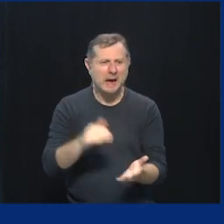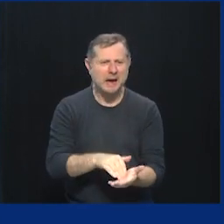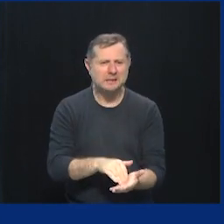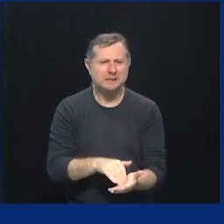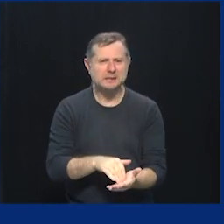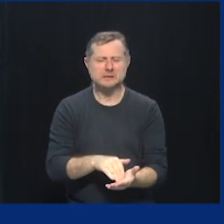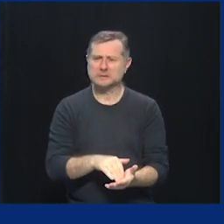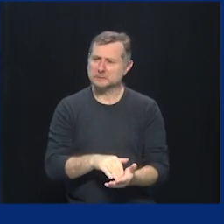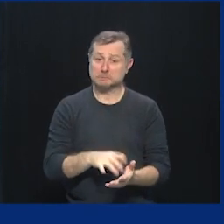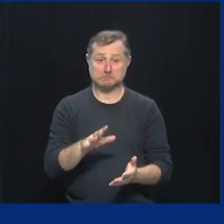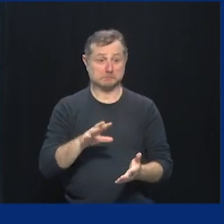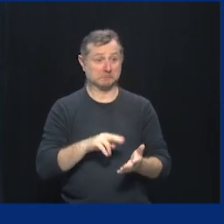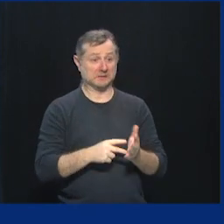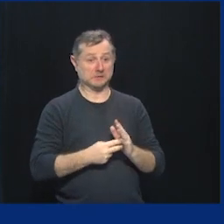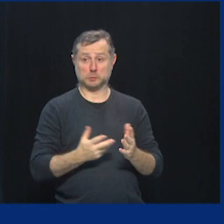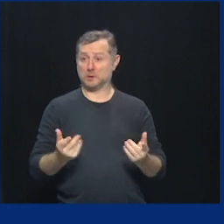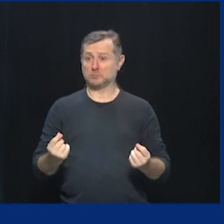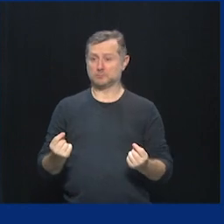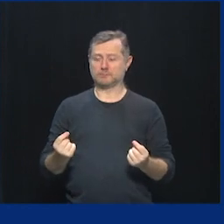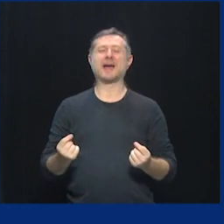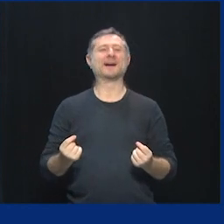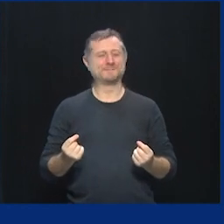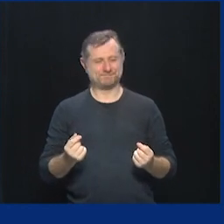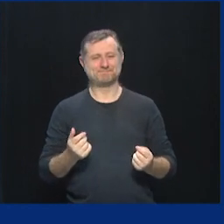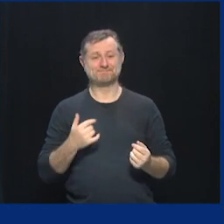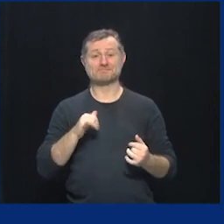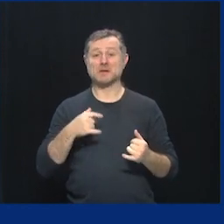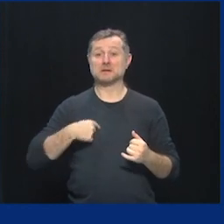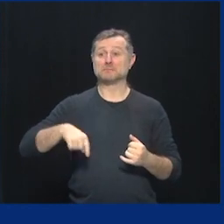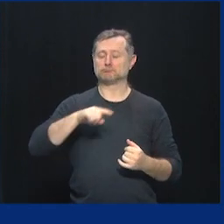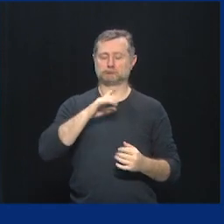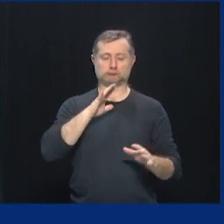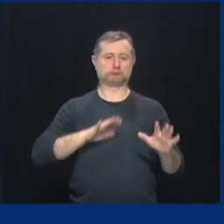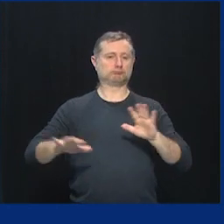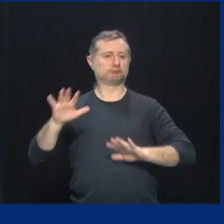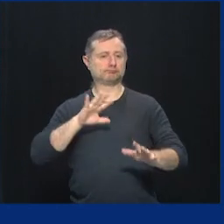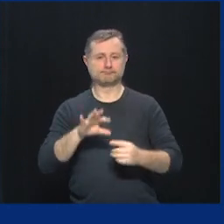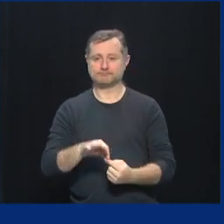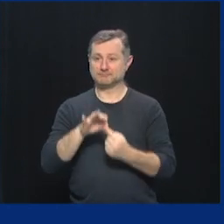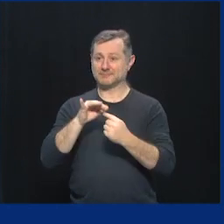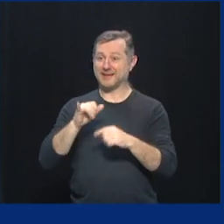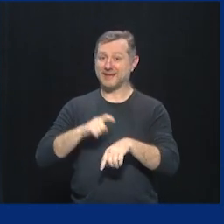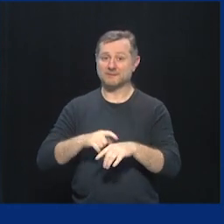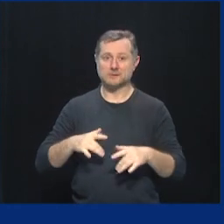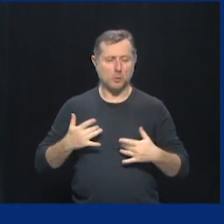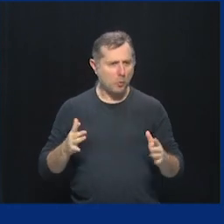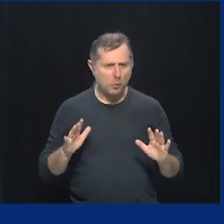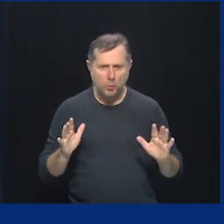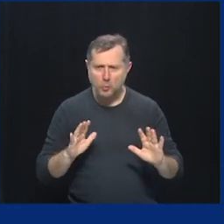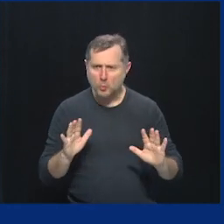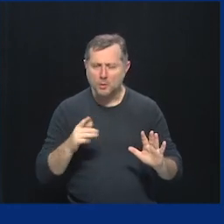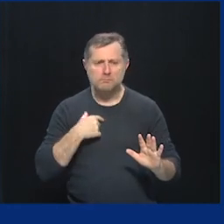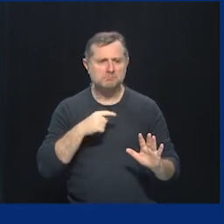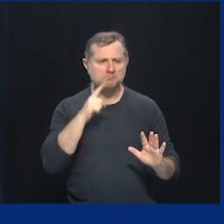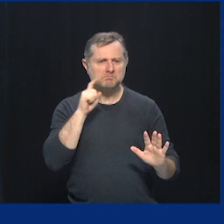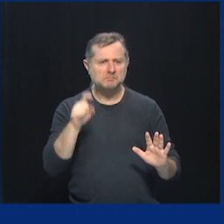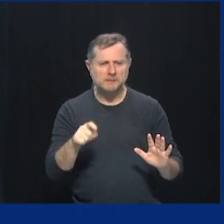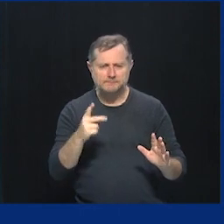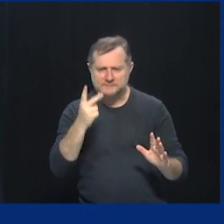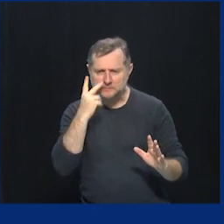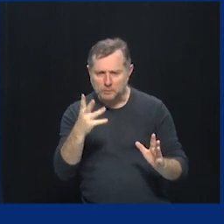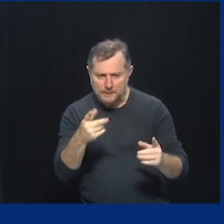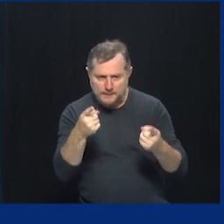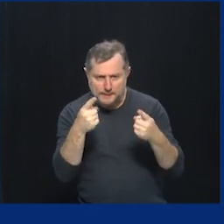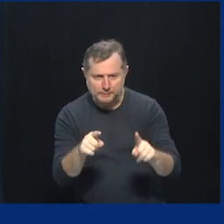no more cataclysmic, unforeseeable events. We need to foresee these in advance and be prepared. And we learned a lot